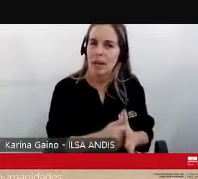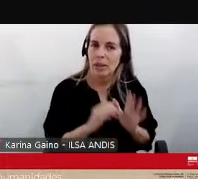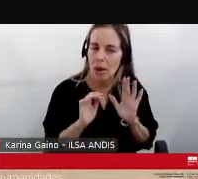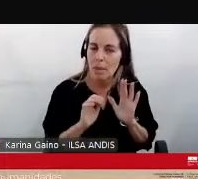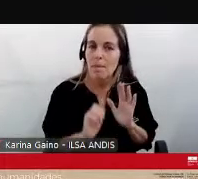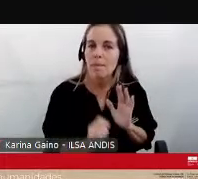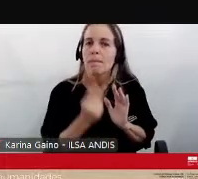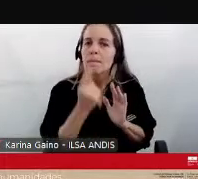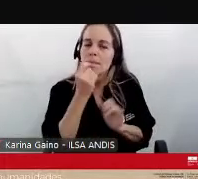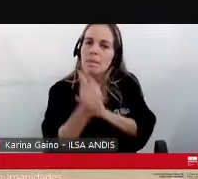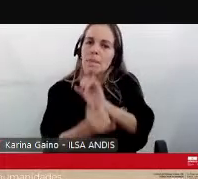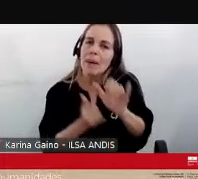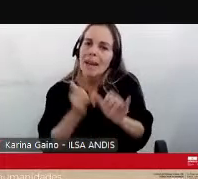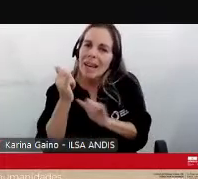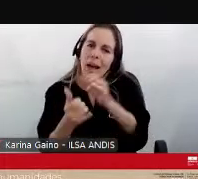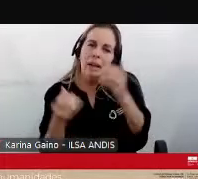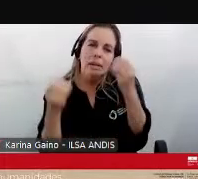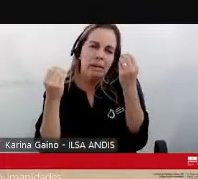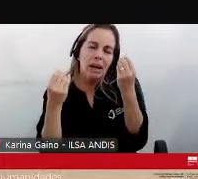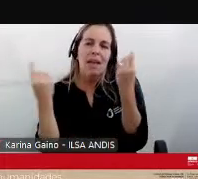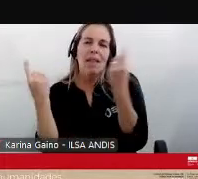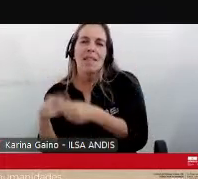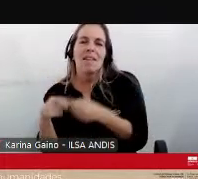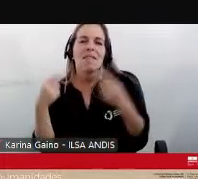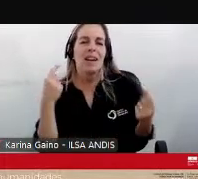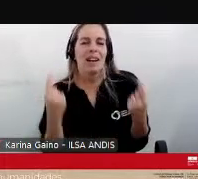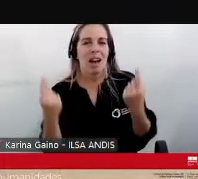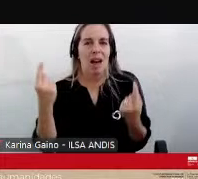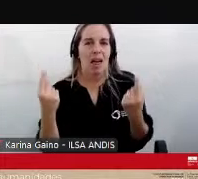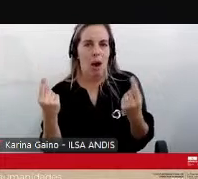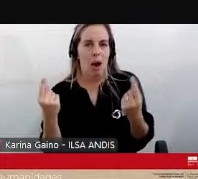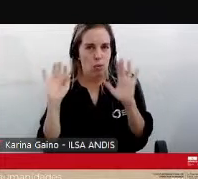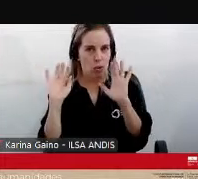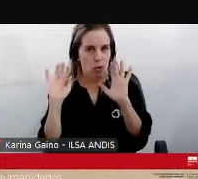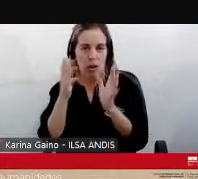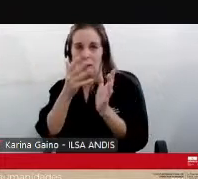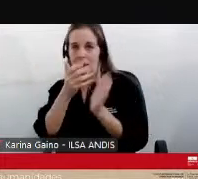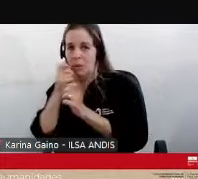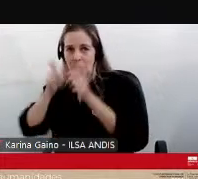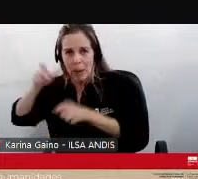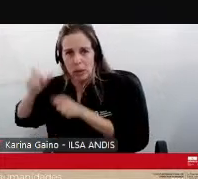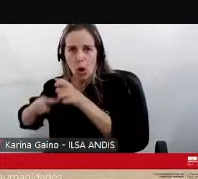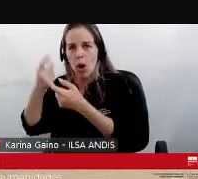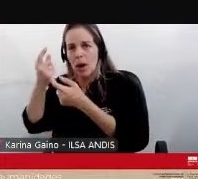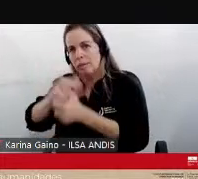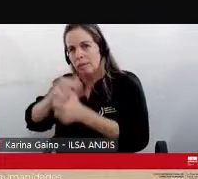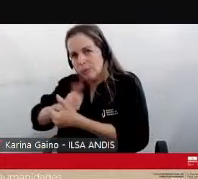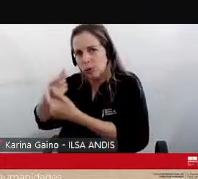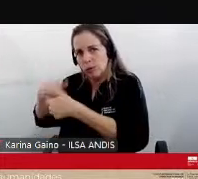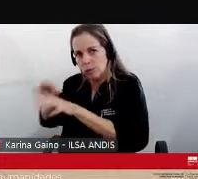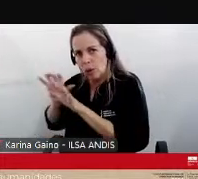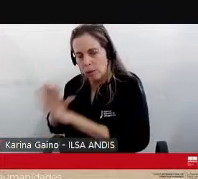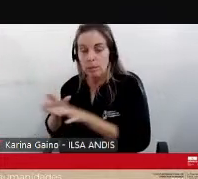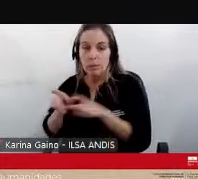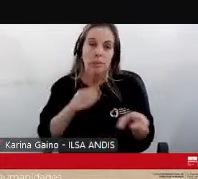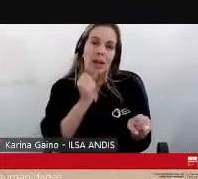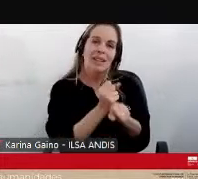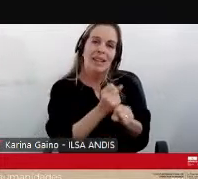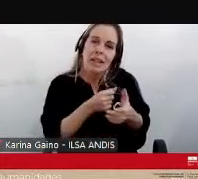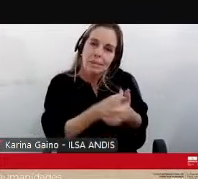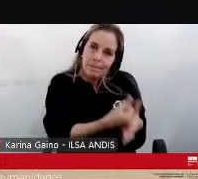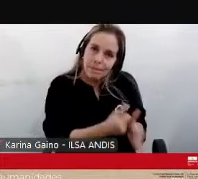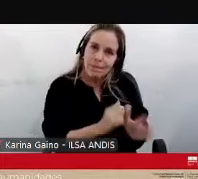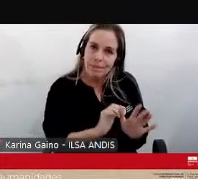trafficking and forced labor. So first, it's important to emphasize that human trafficking requires three key